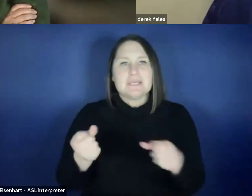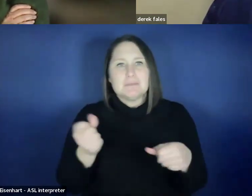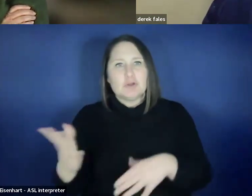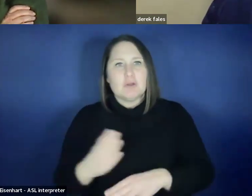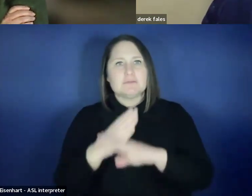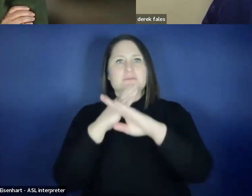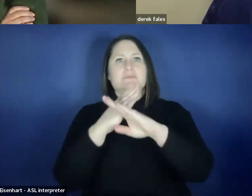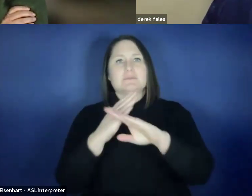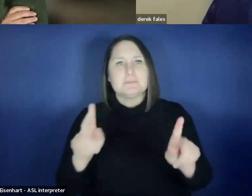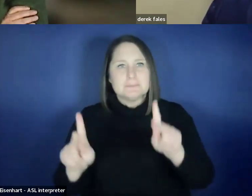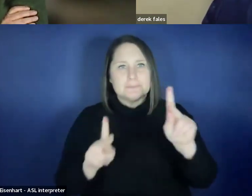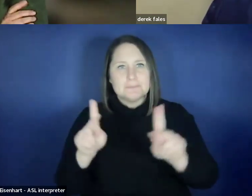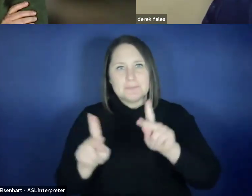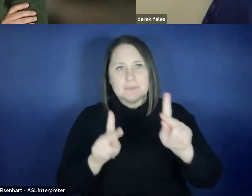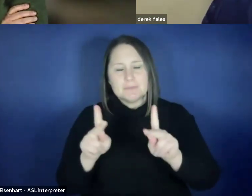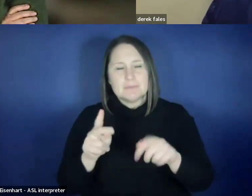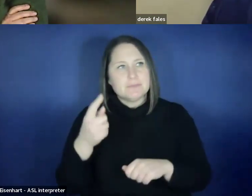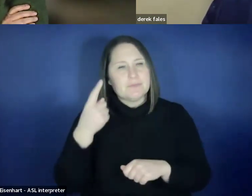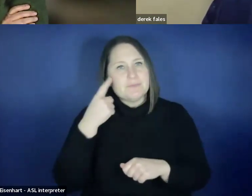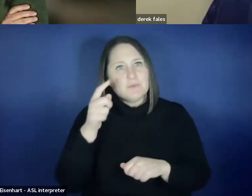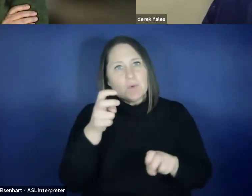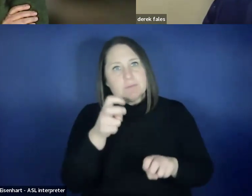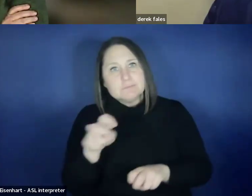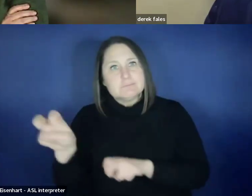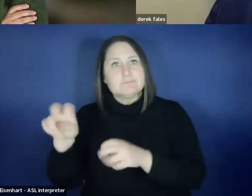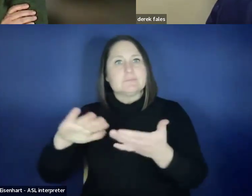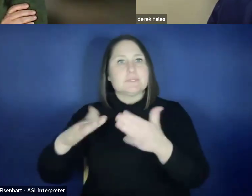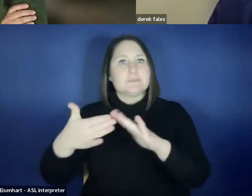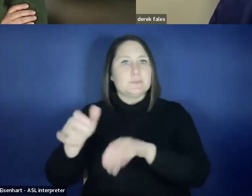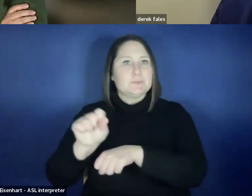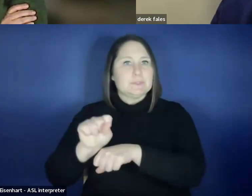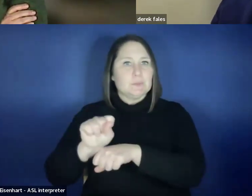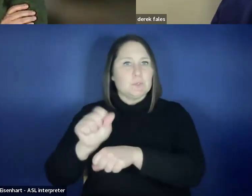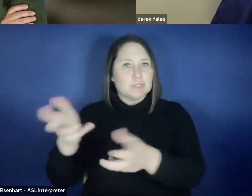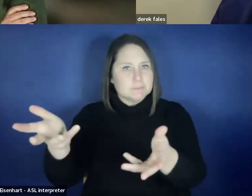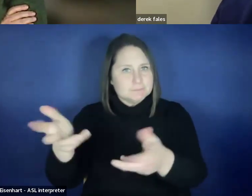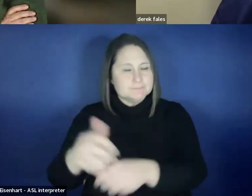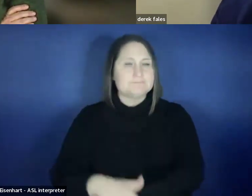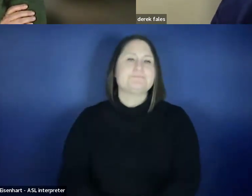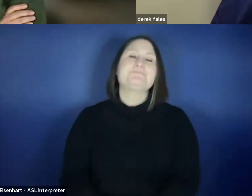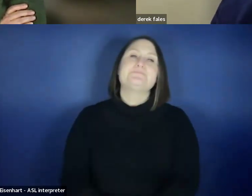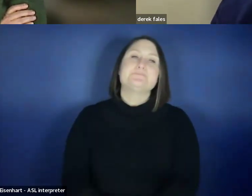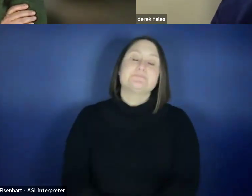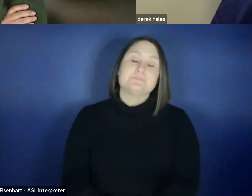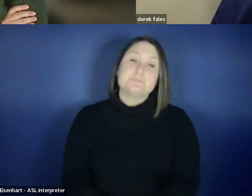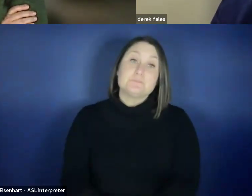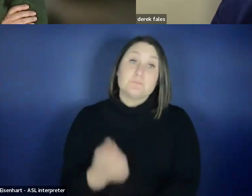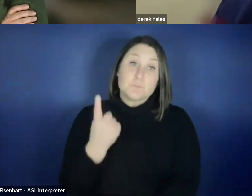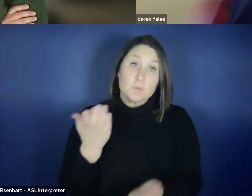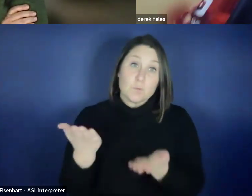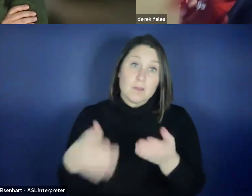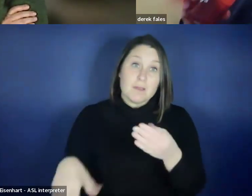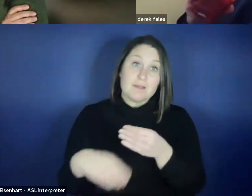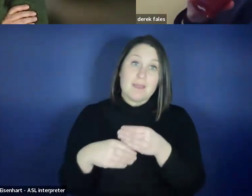barrier to people moving into working in the community. So one service that was added